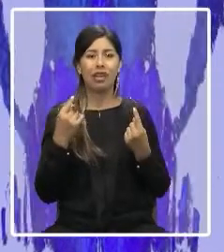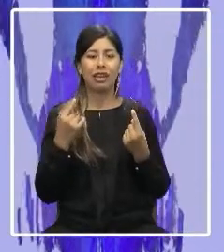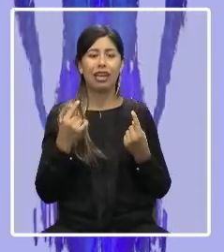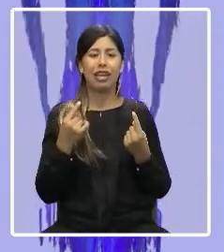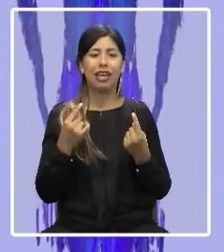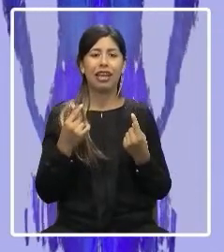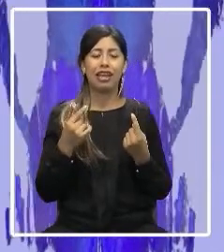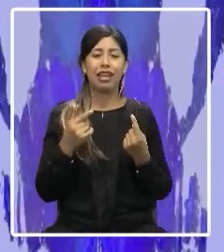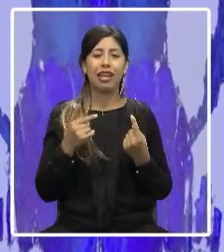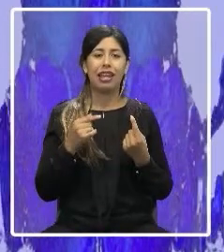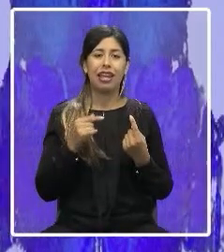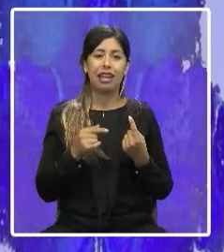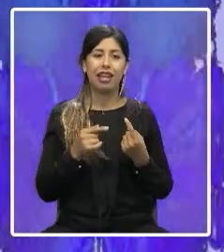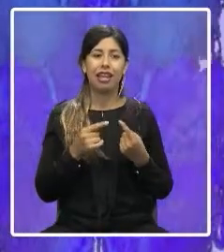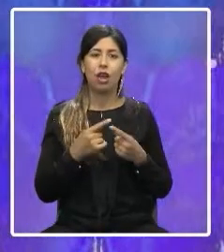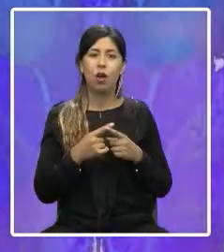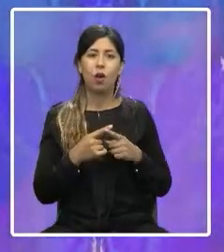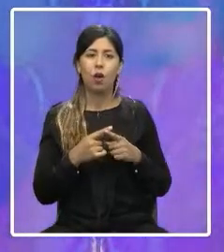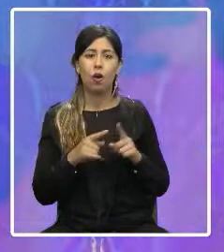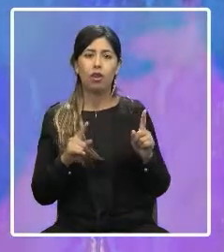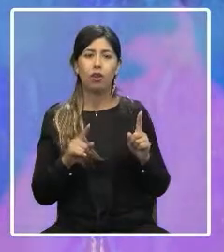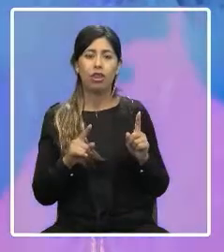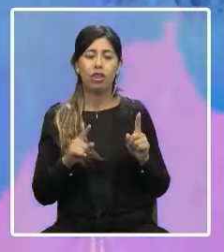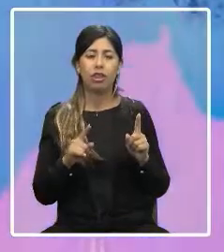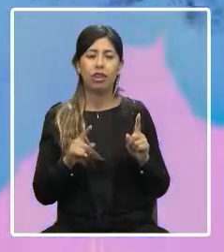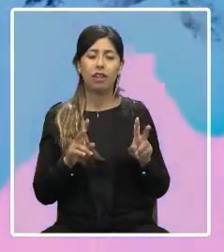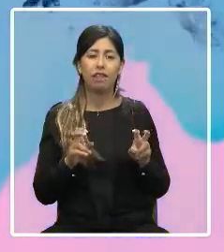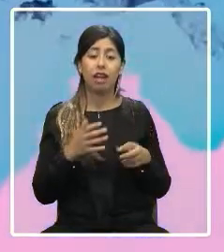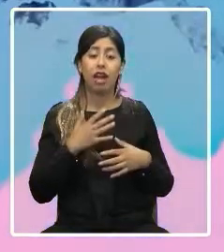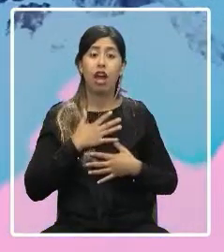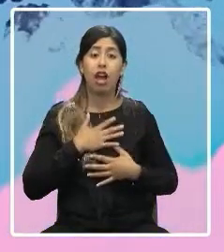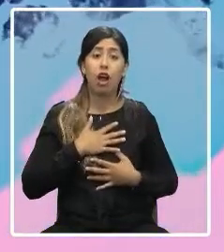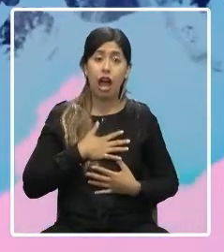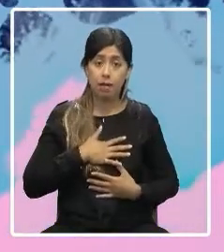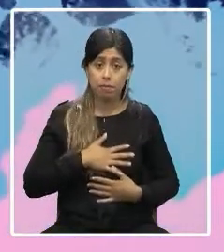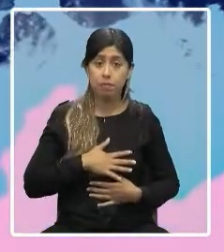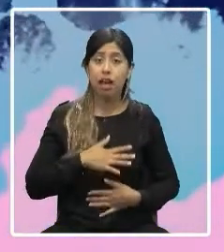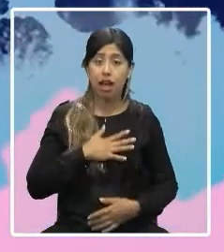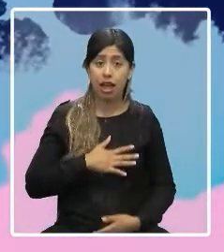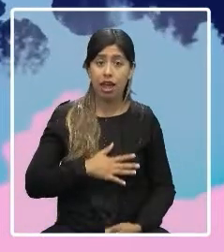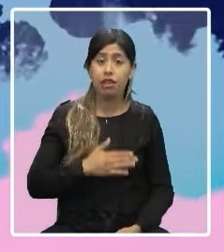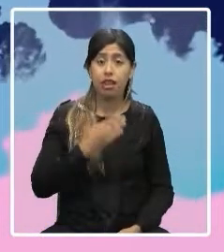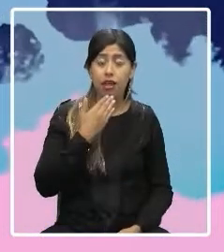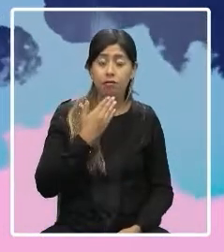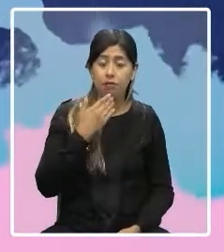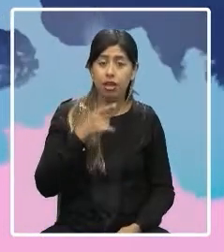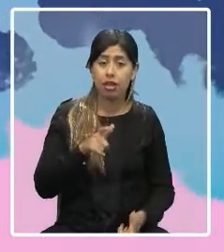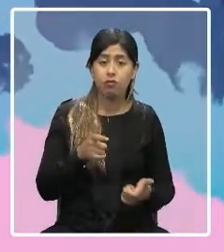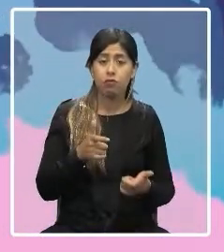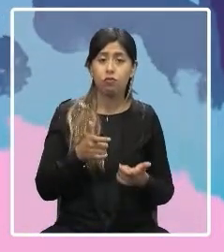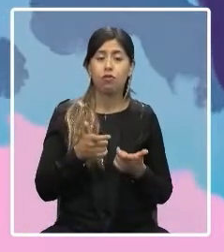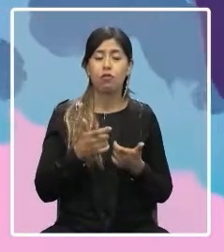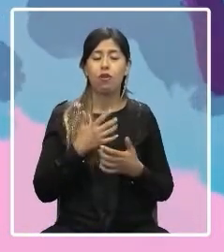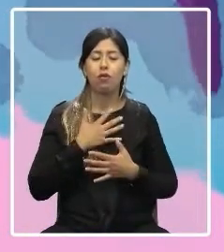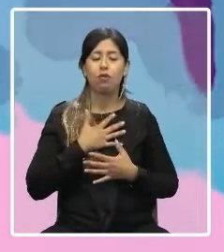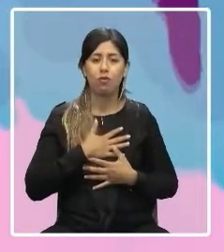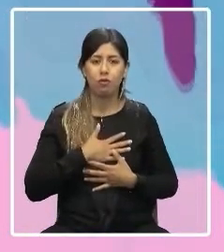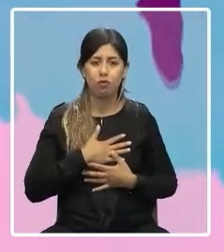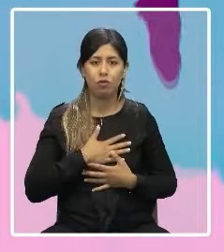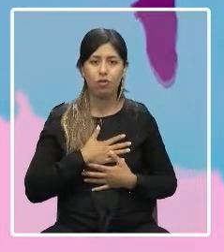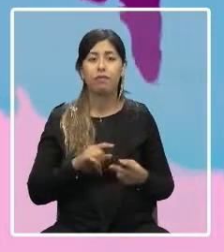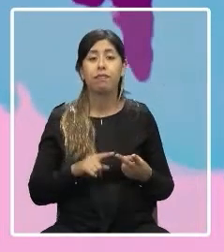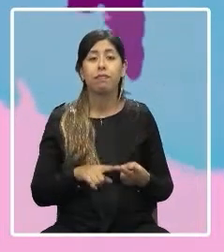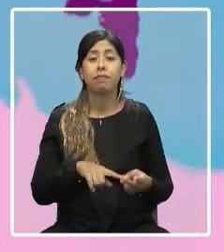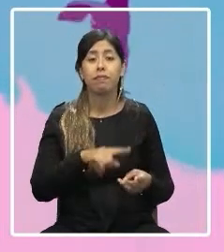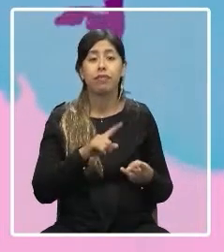numb feelings. The third component is tolerance, and this means that people would need more and more social media activity than